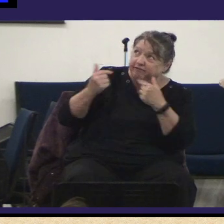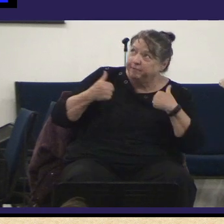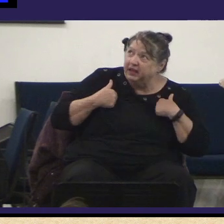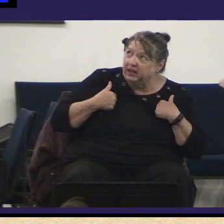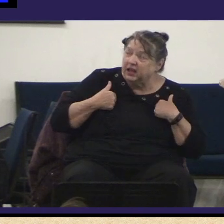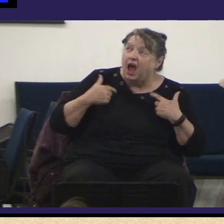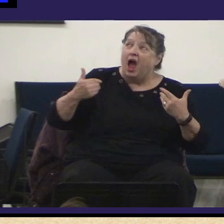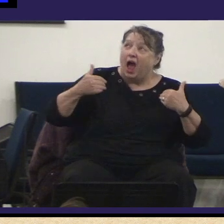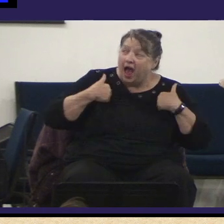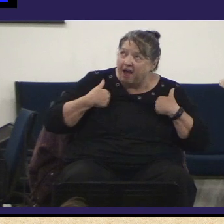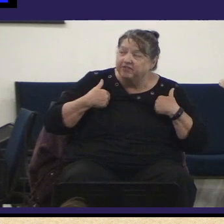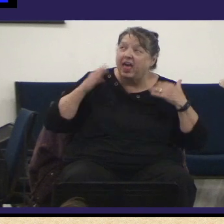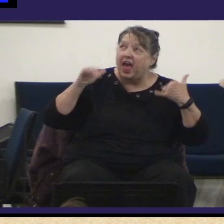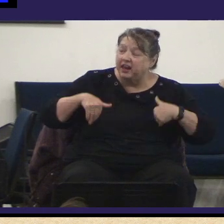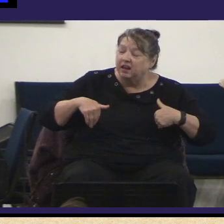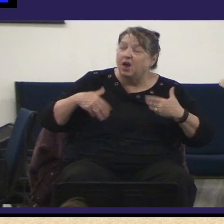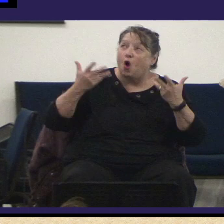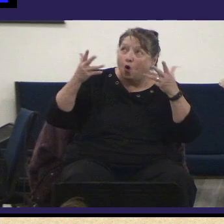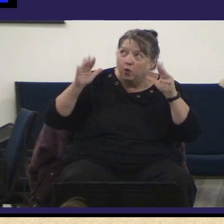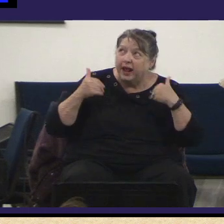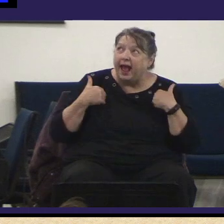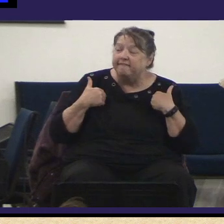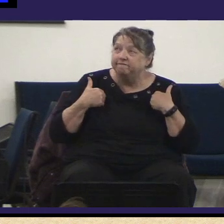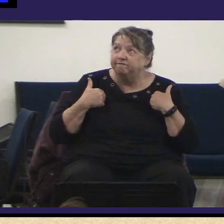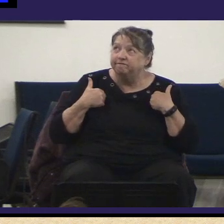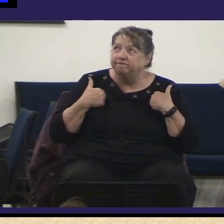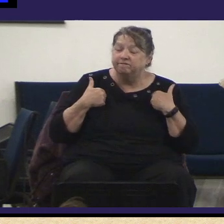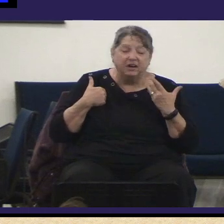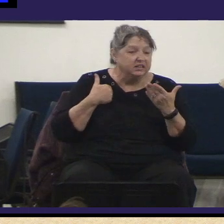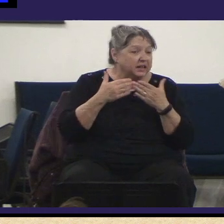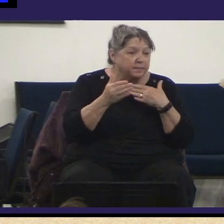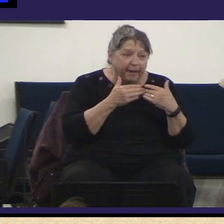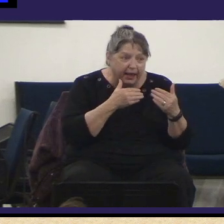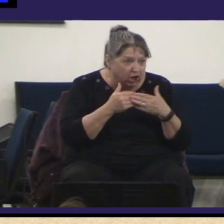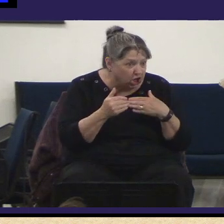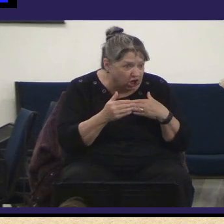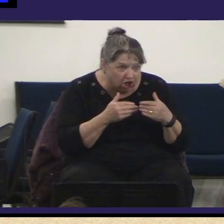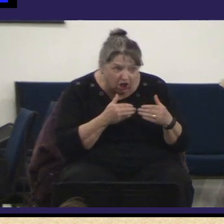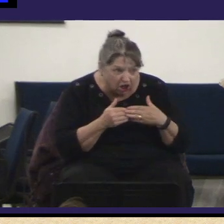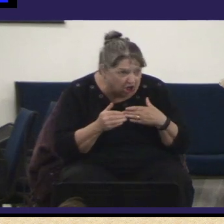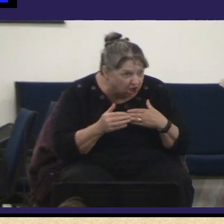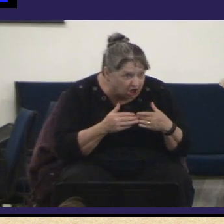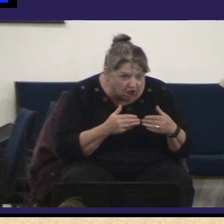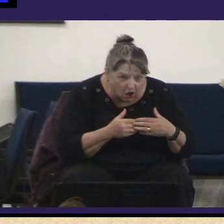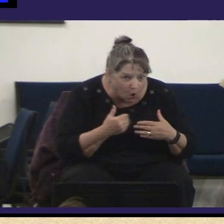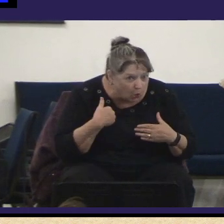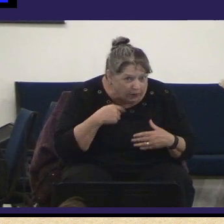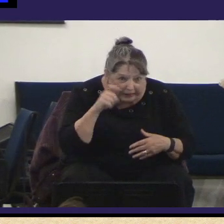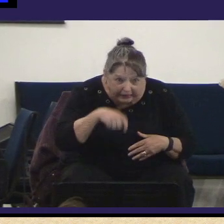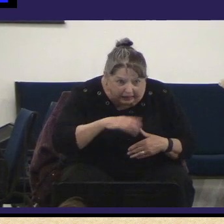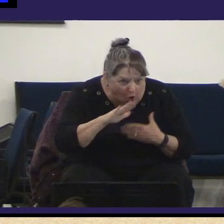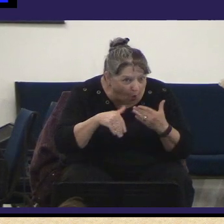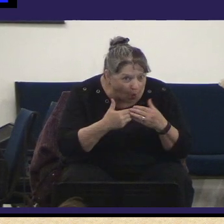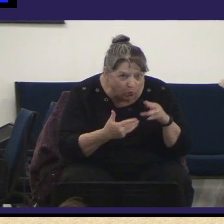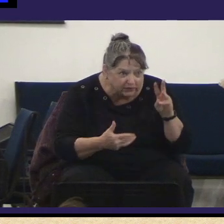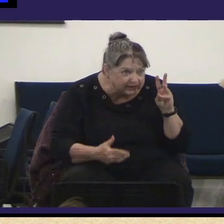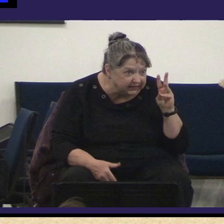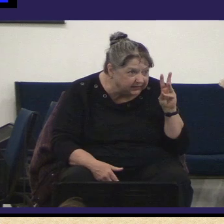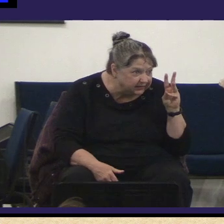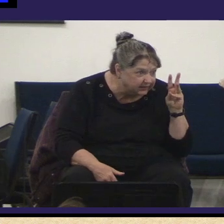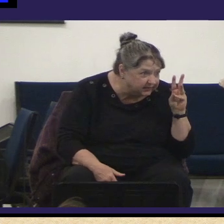I claim them in Jesus' name, regardless of which stand you take, it doesn't matter. Here's what